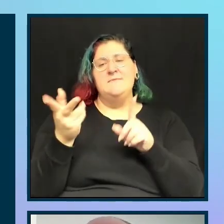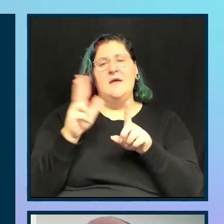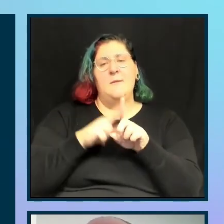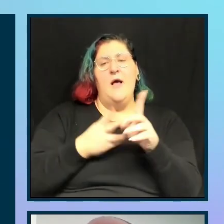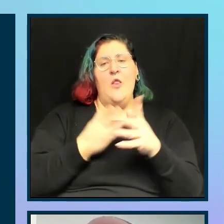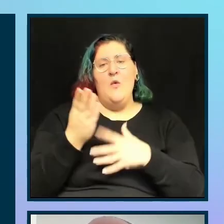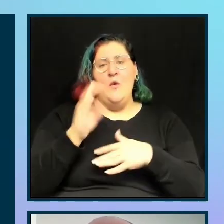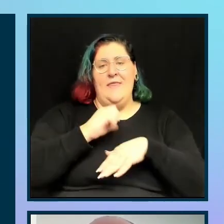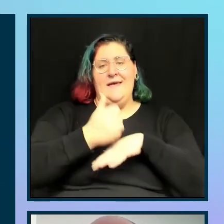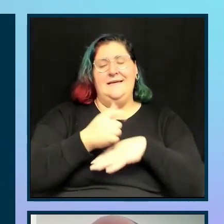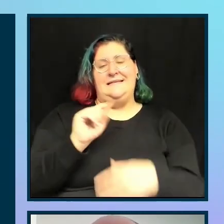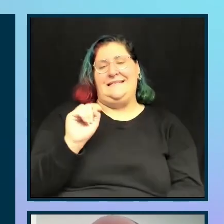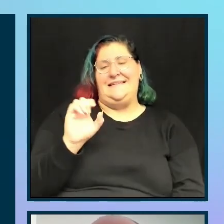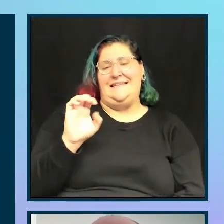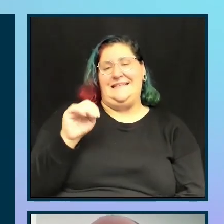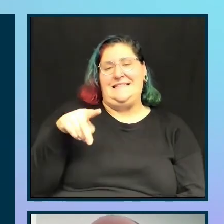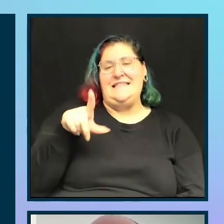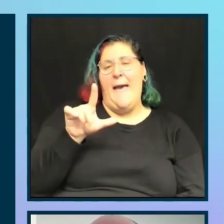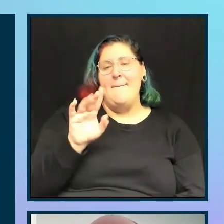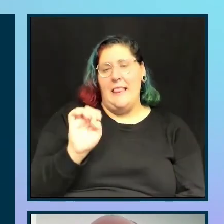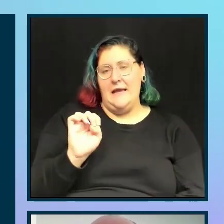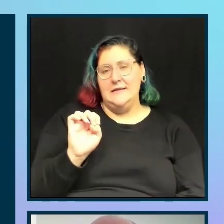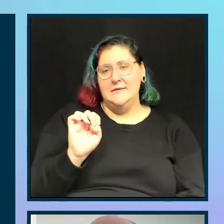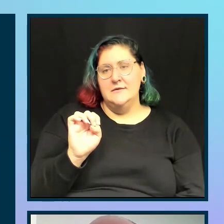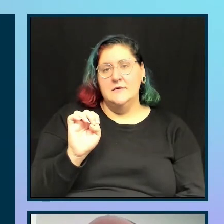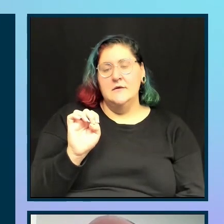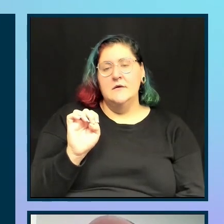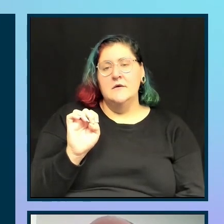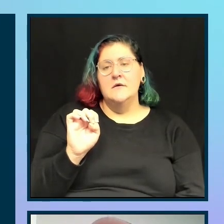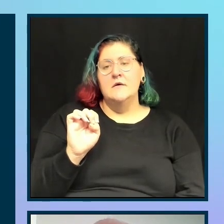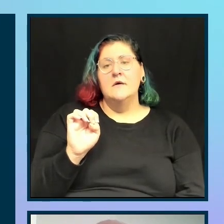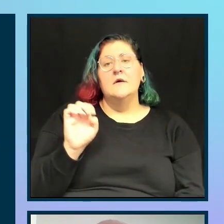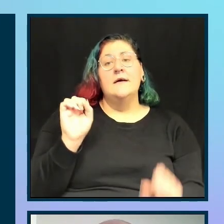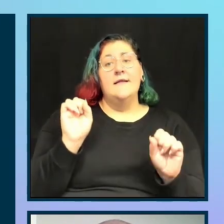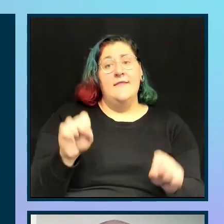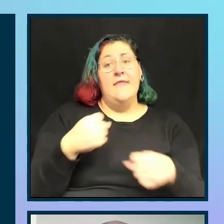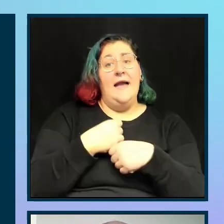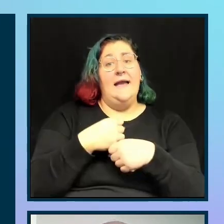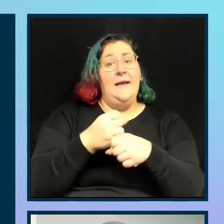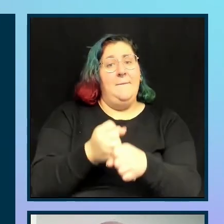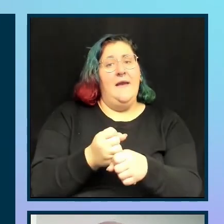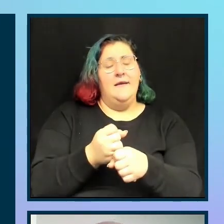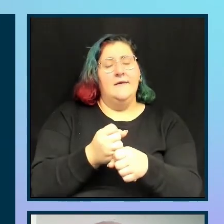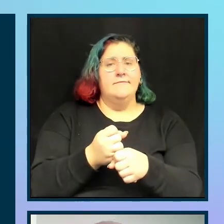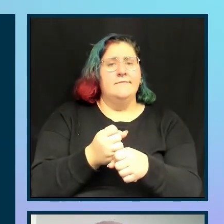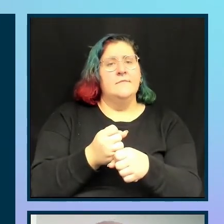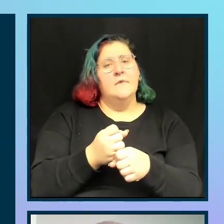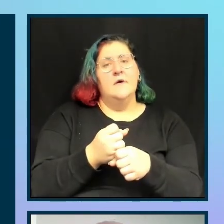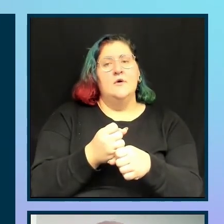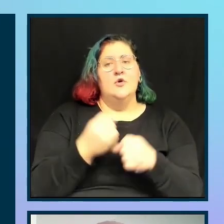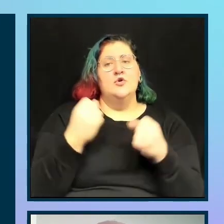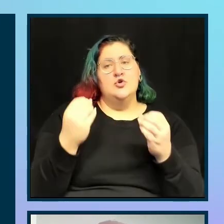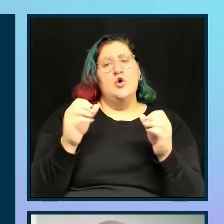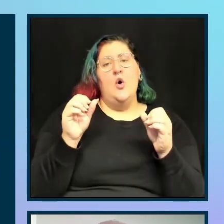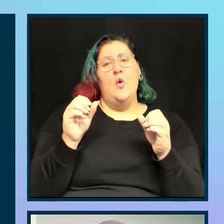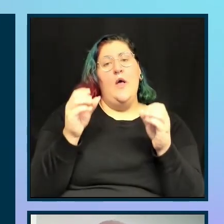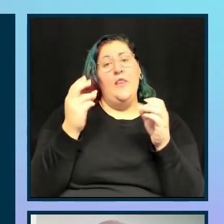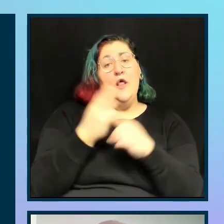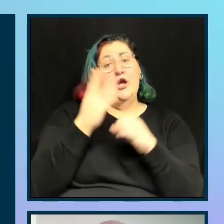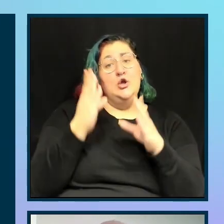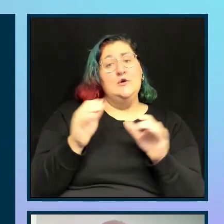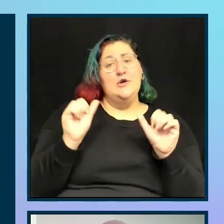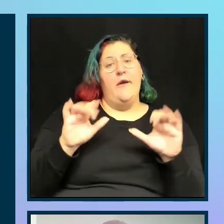Automation can be applied to this so that you are enabling operators to be able to select templates that are going to be vetted